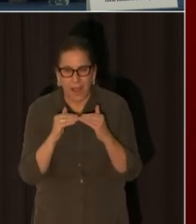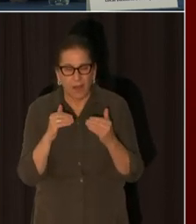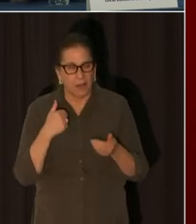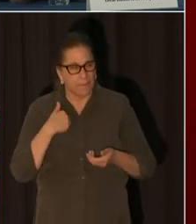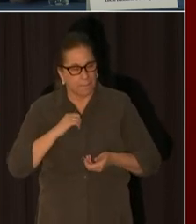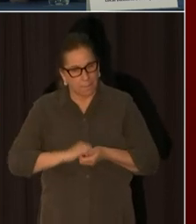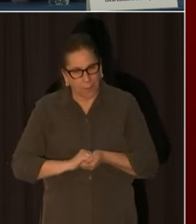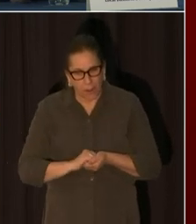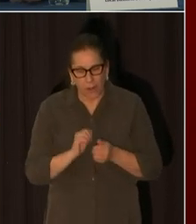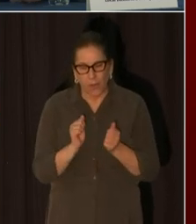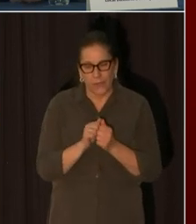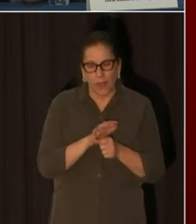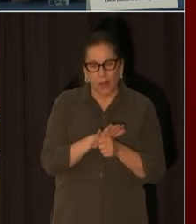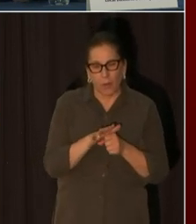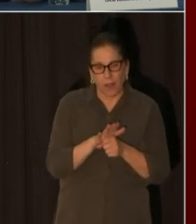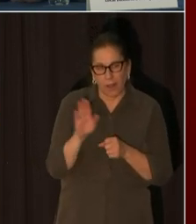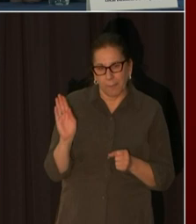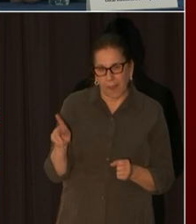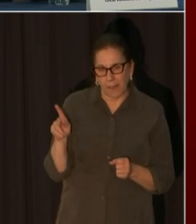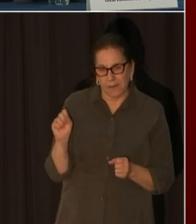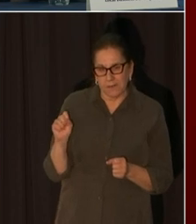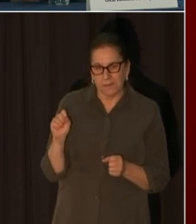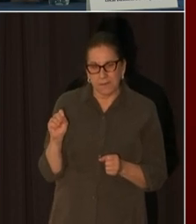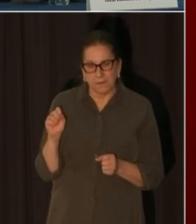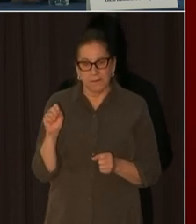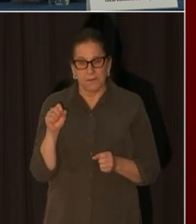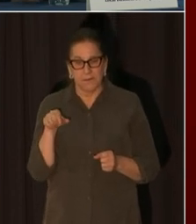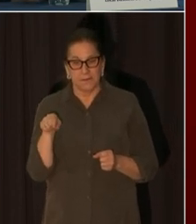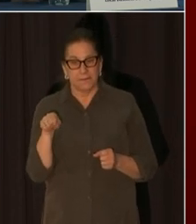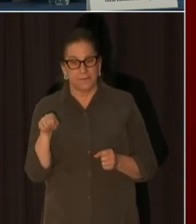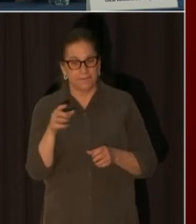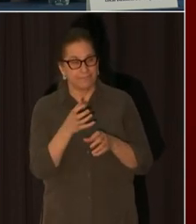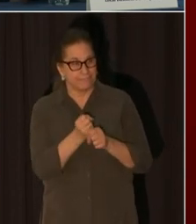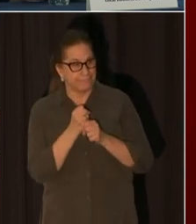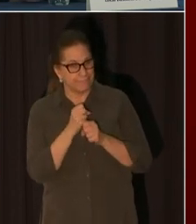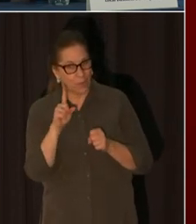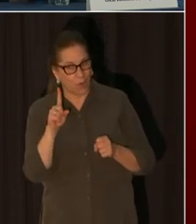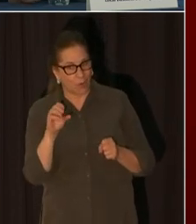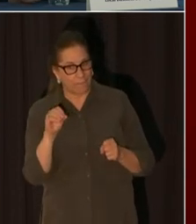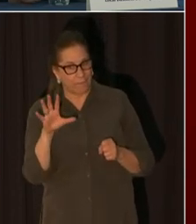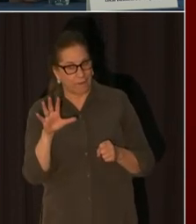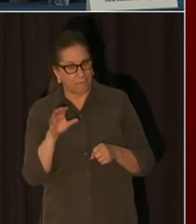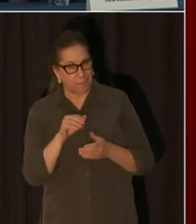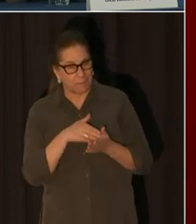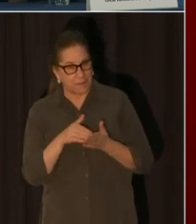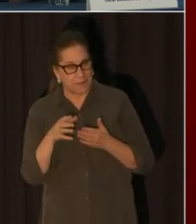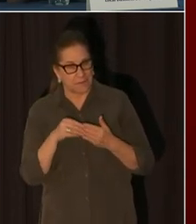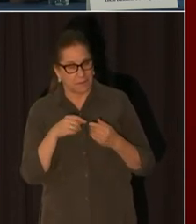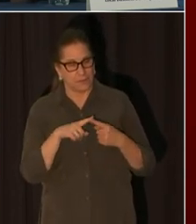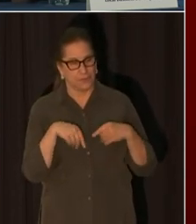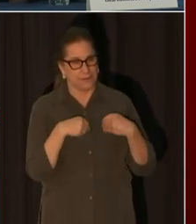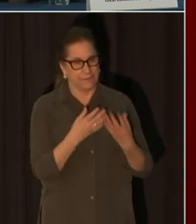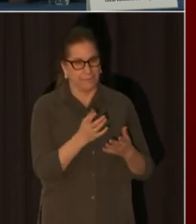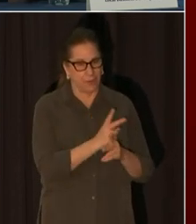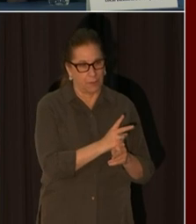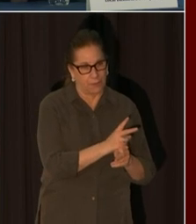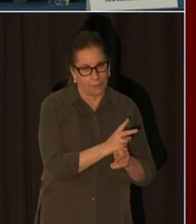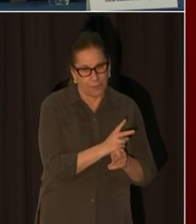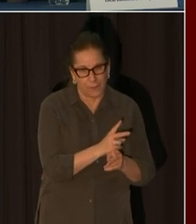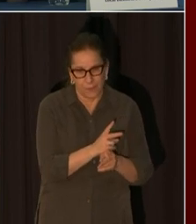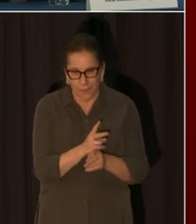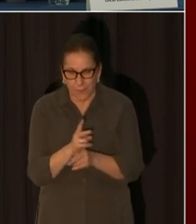our Director of the Department of Small and Local Businesses, Business Development, Director Christie Whitfield. Thank you, Deputy Mayor. The